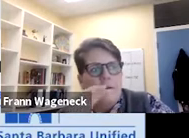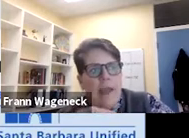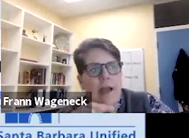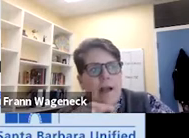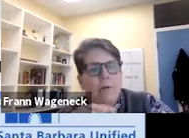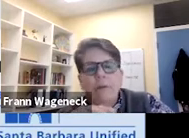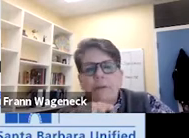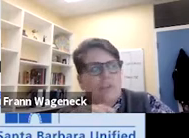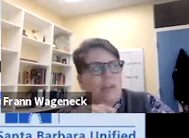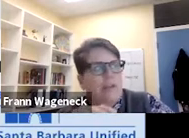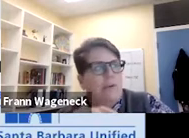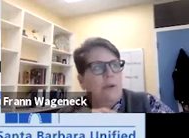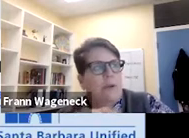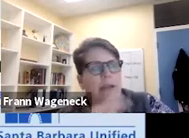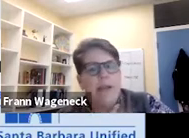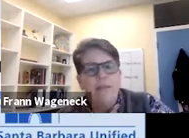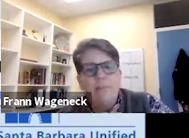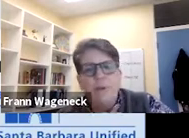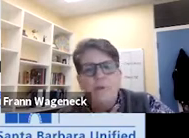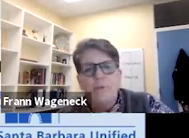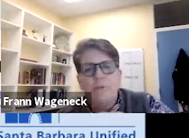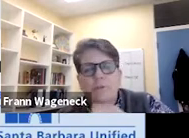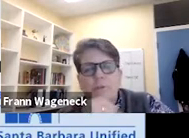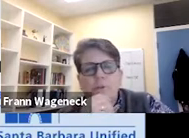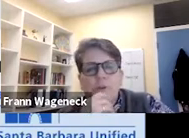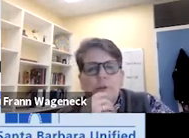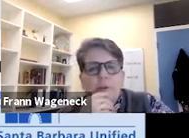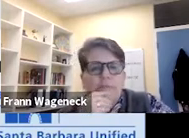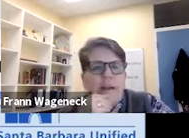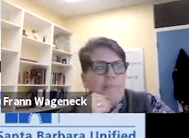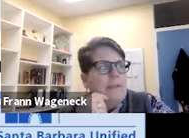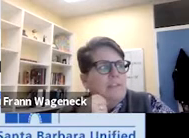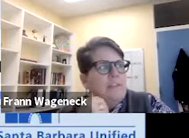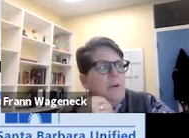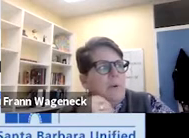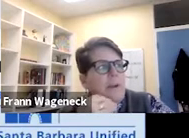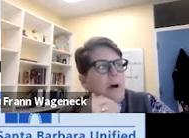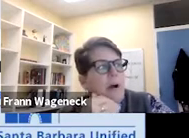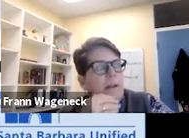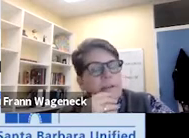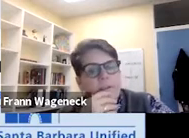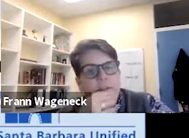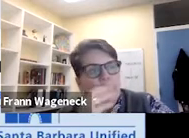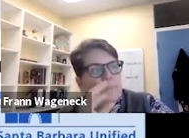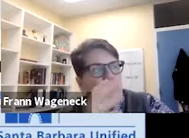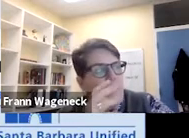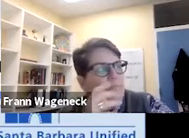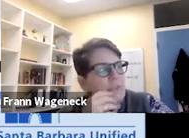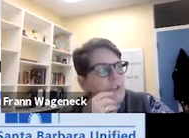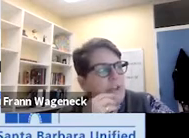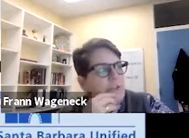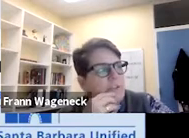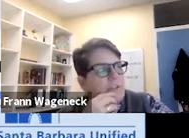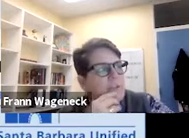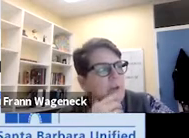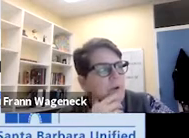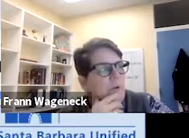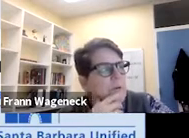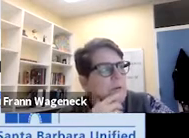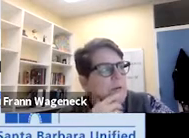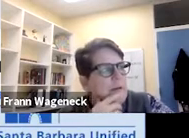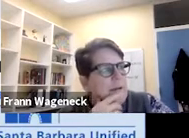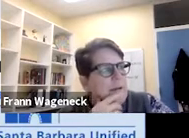we are now in january as opposed to five months ago in august um there have been changes